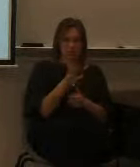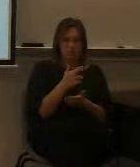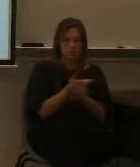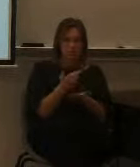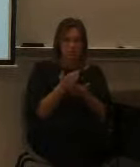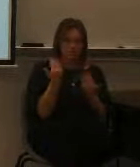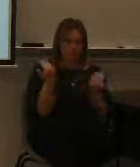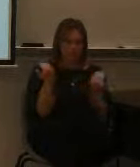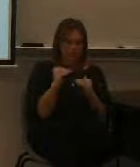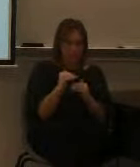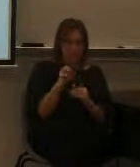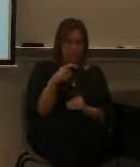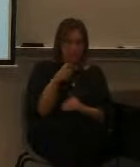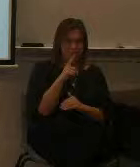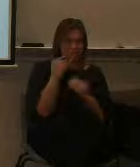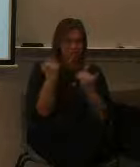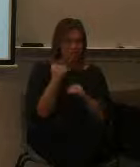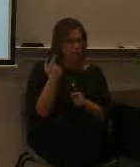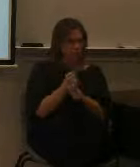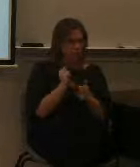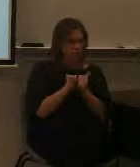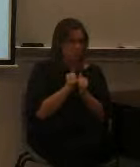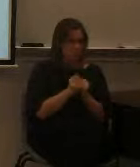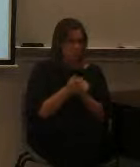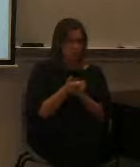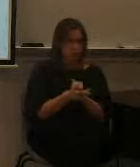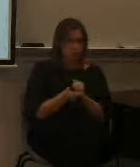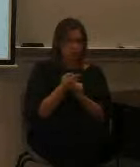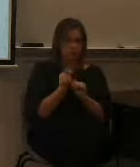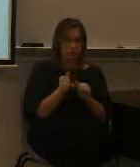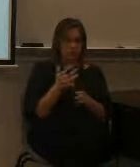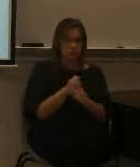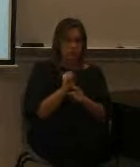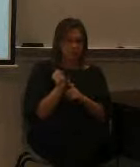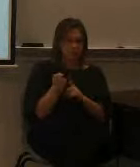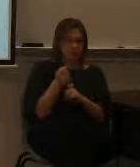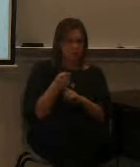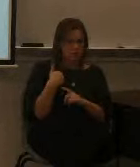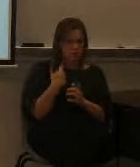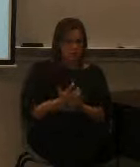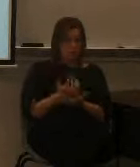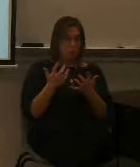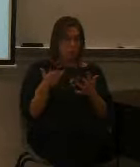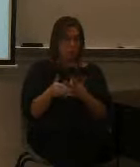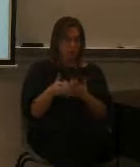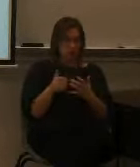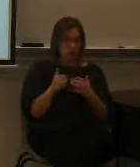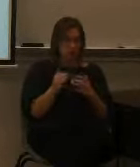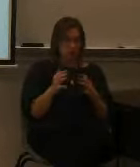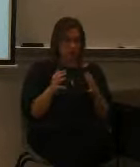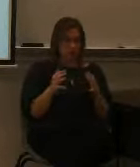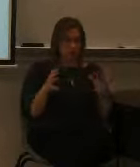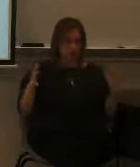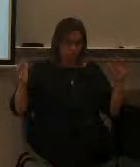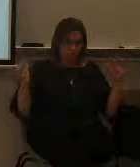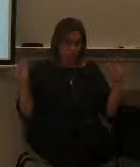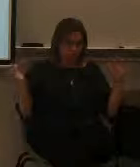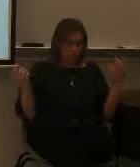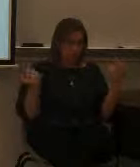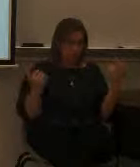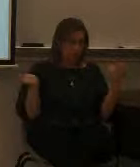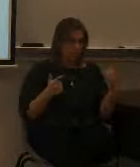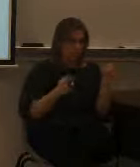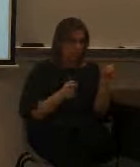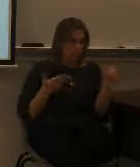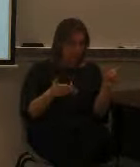limiting and space is limiting. Right, they essentially compete with each other, and you can get a situation where you've got a whole bunch of fish that stack up in these smaller size